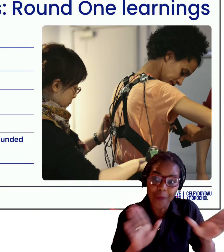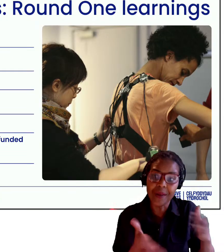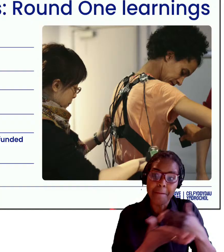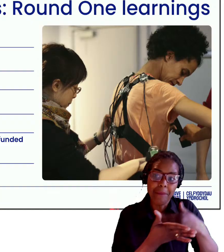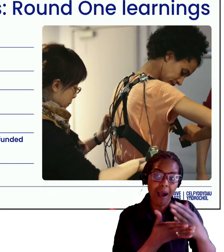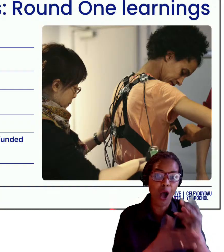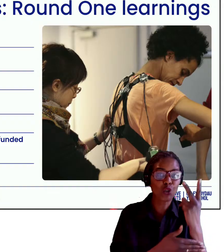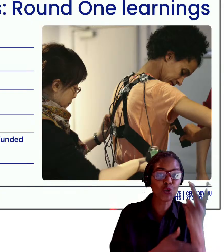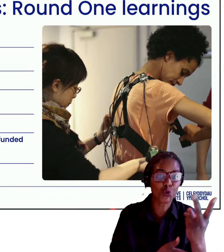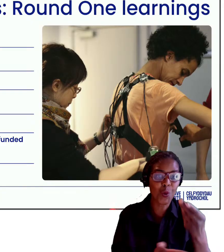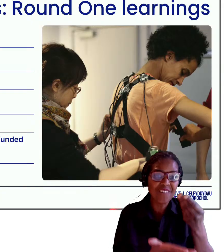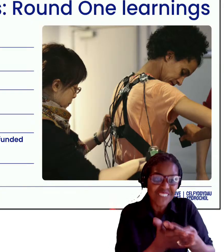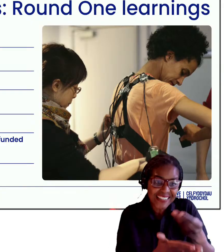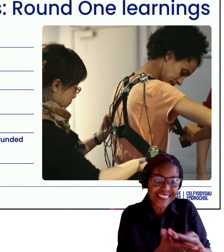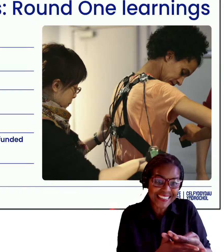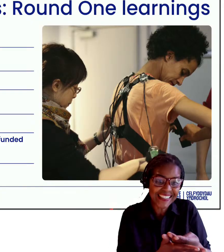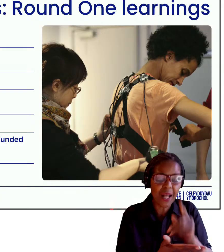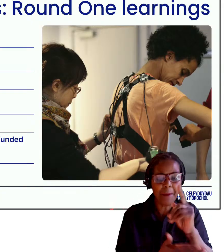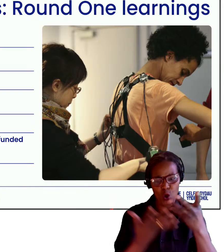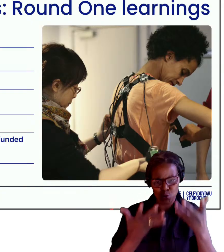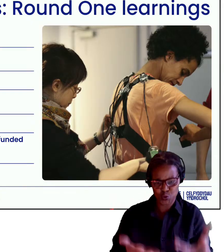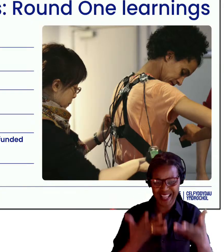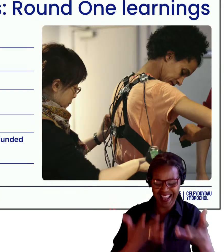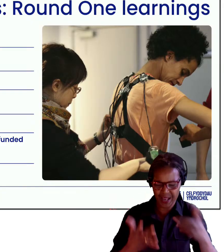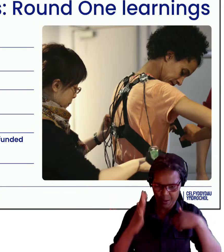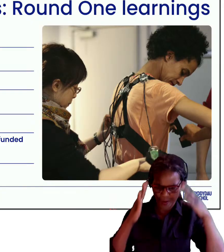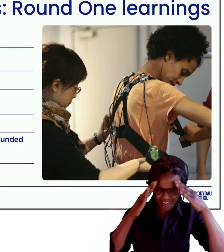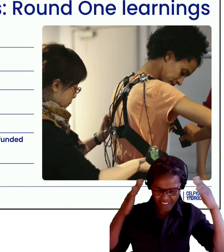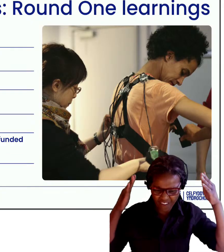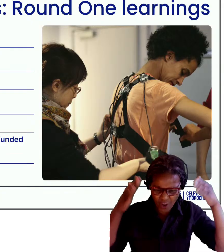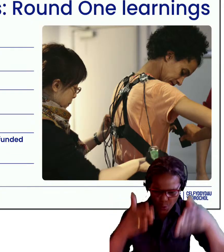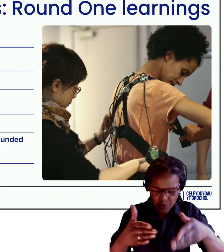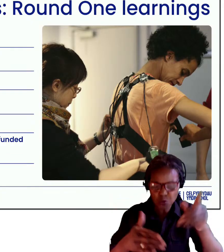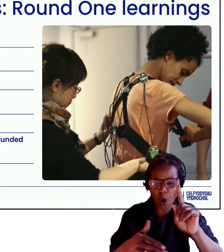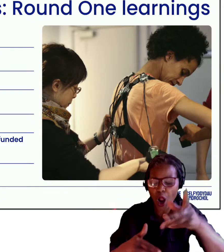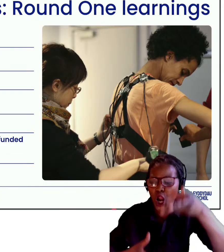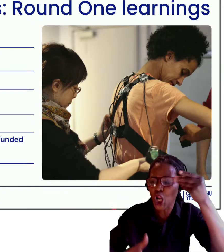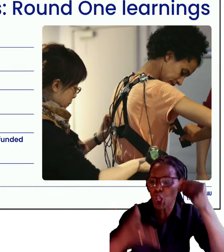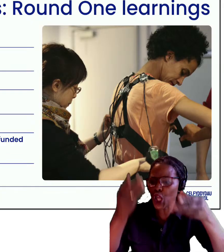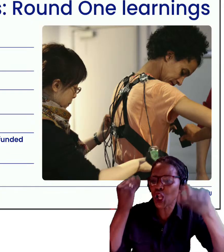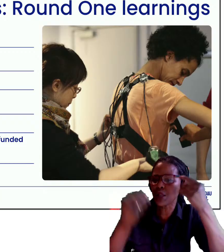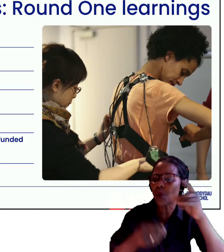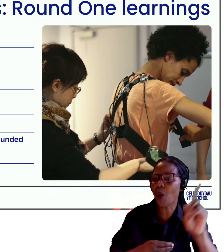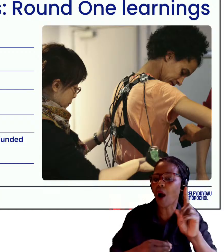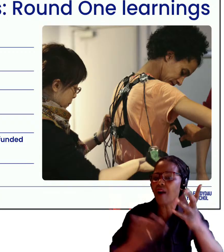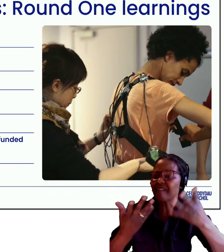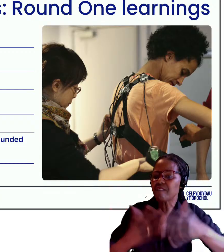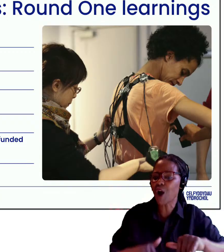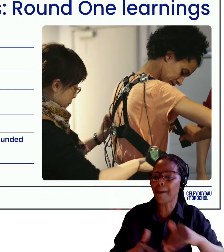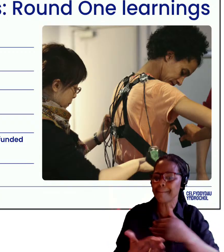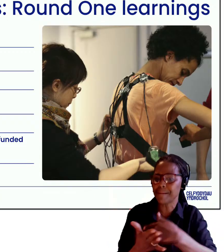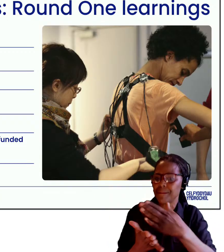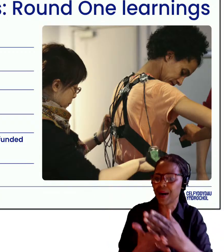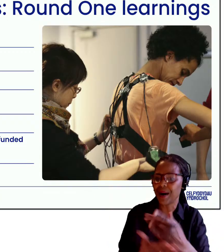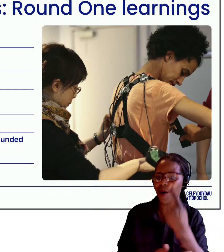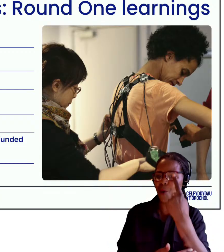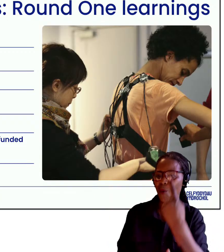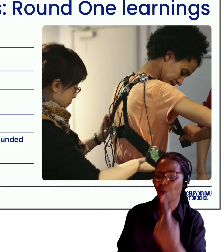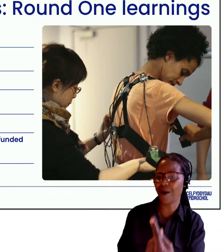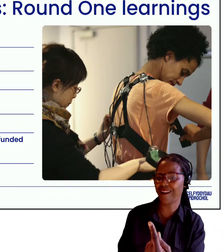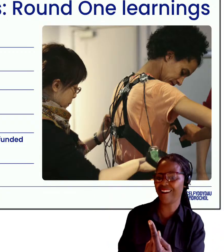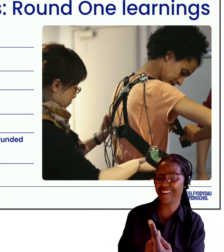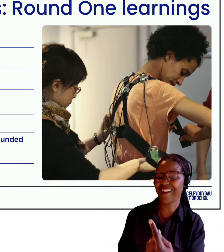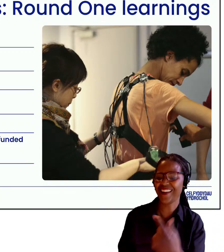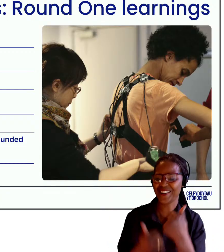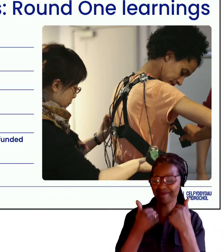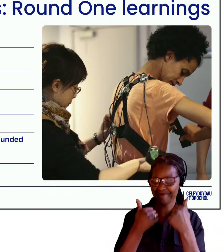that. But today the focus of the Q&A and the questions will be around the learnings from this round one, which will hopefully be helpful for those thinking about applying for